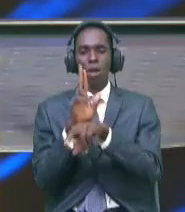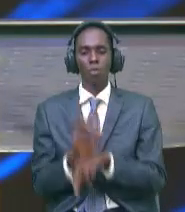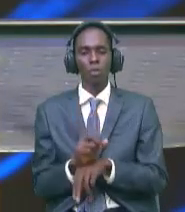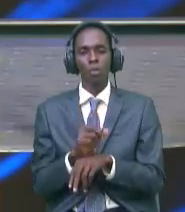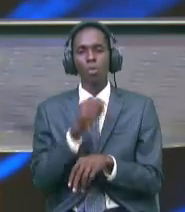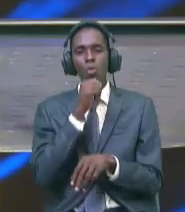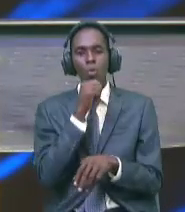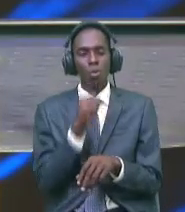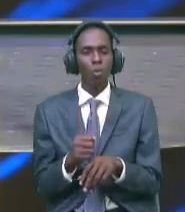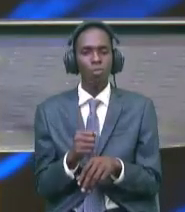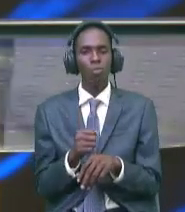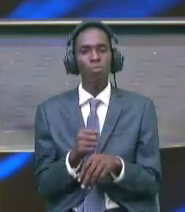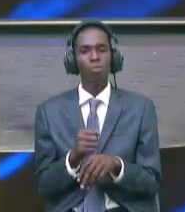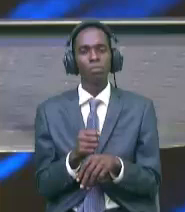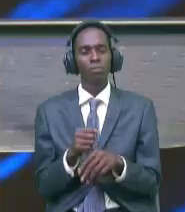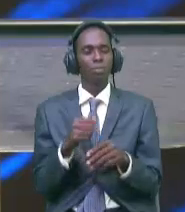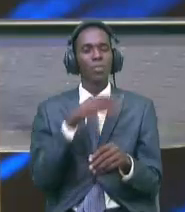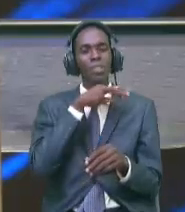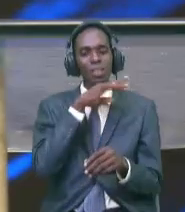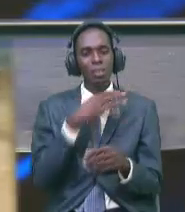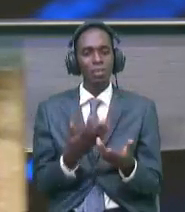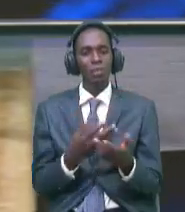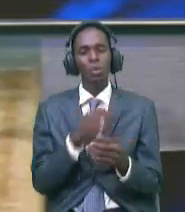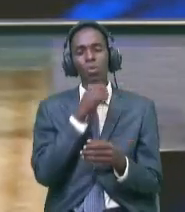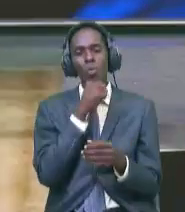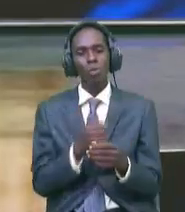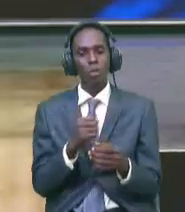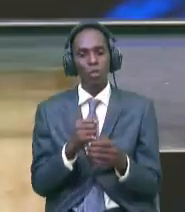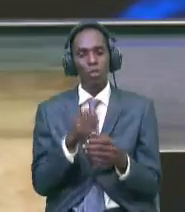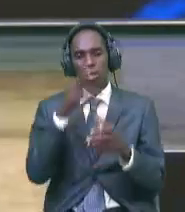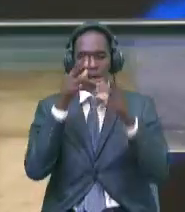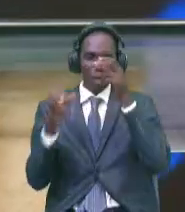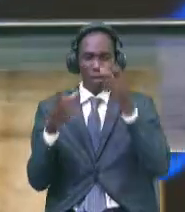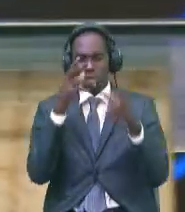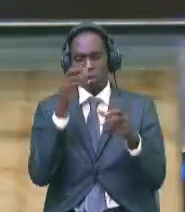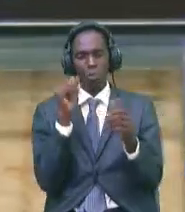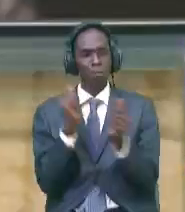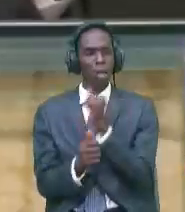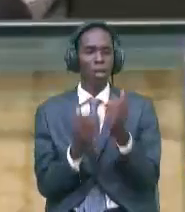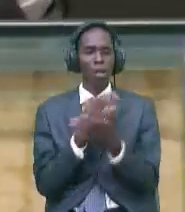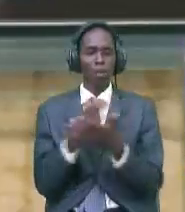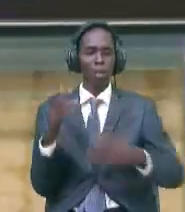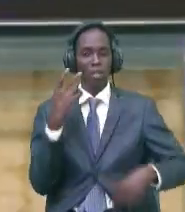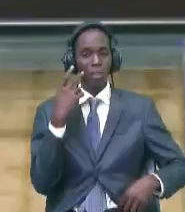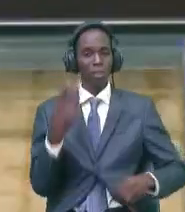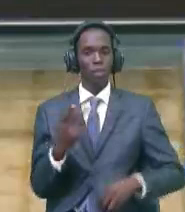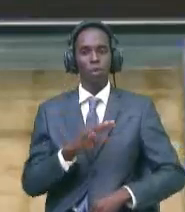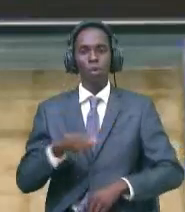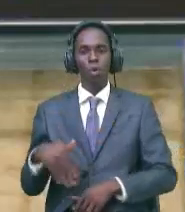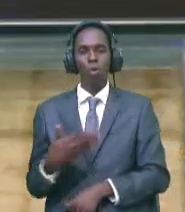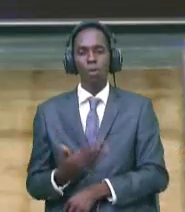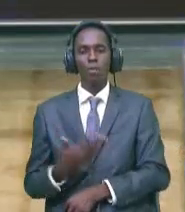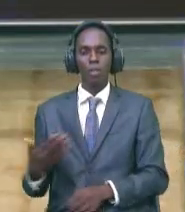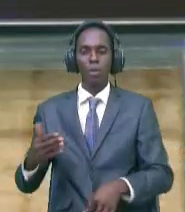sinfulness, old dirt, old corruption passed away, and behold, all